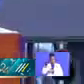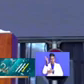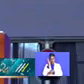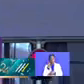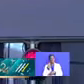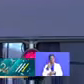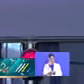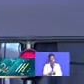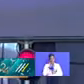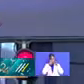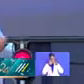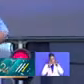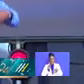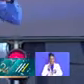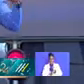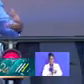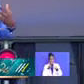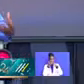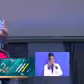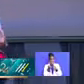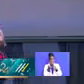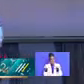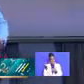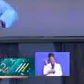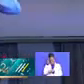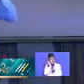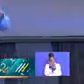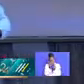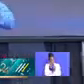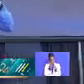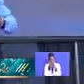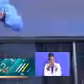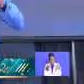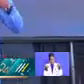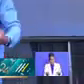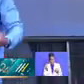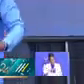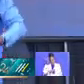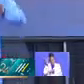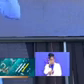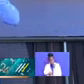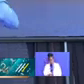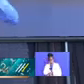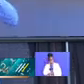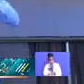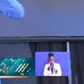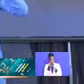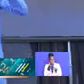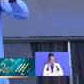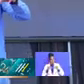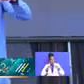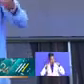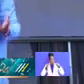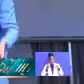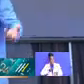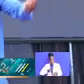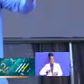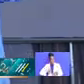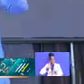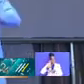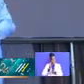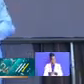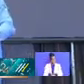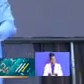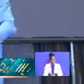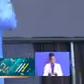to use to bless us he has pervers it and now he's using it to advance his kingdom